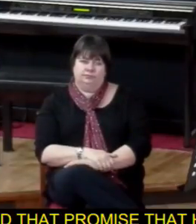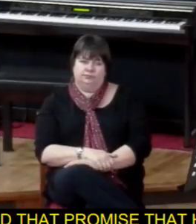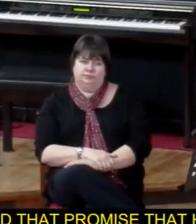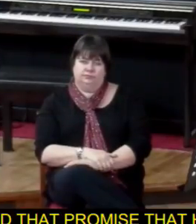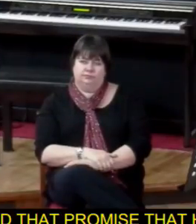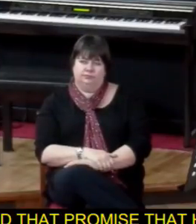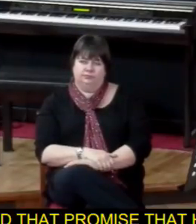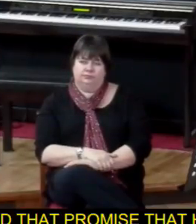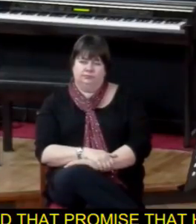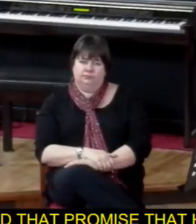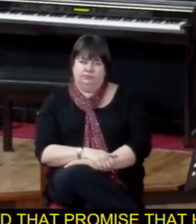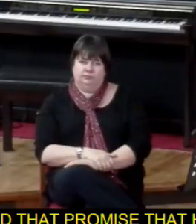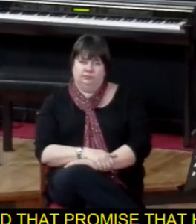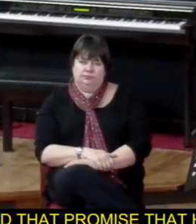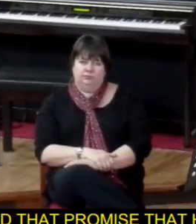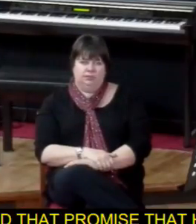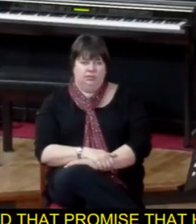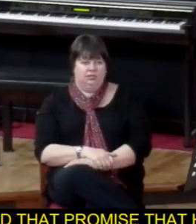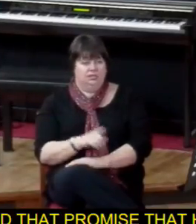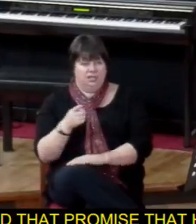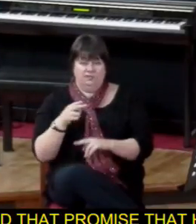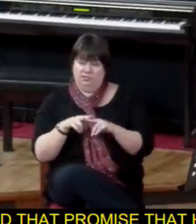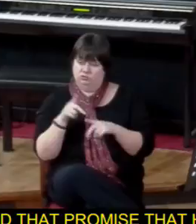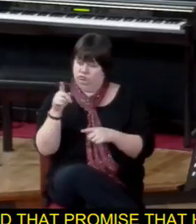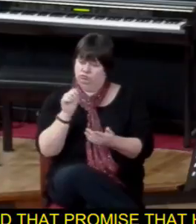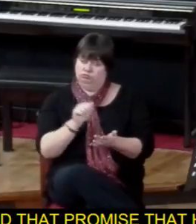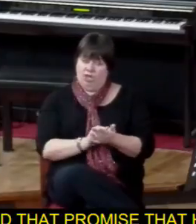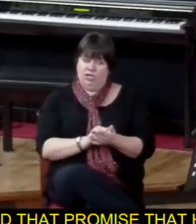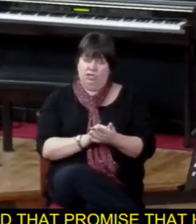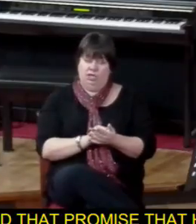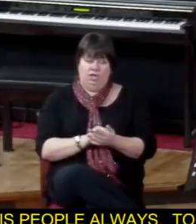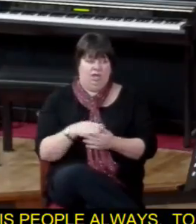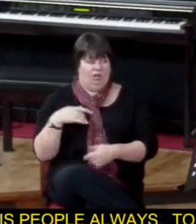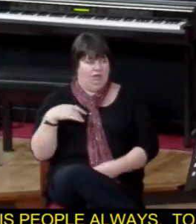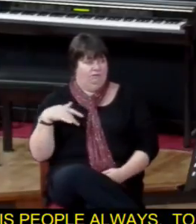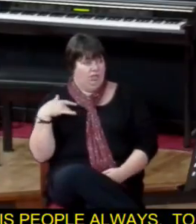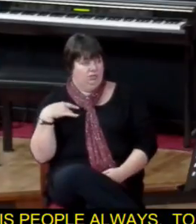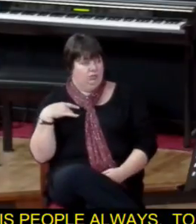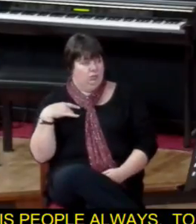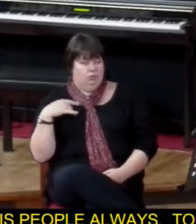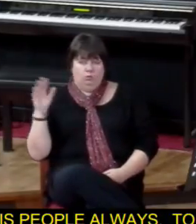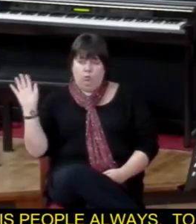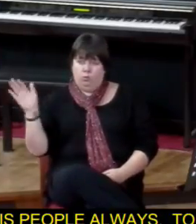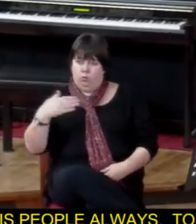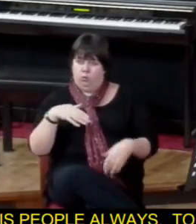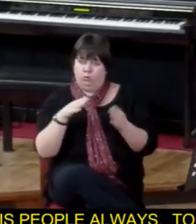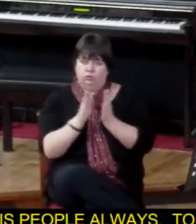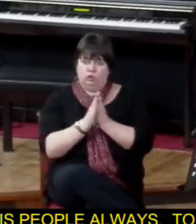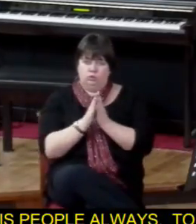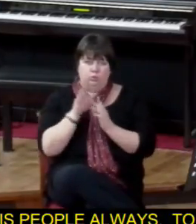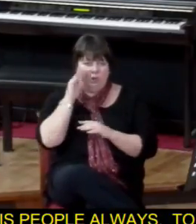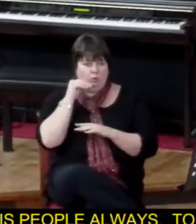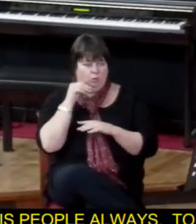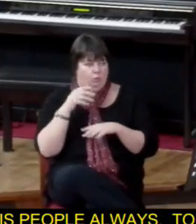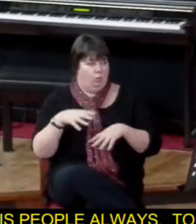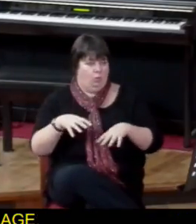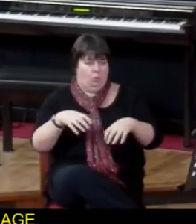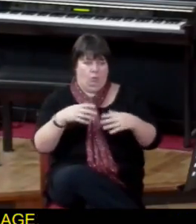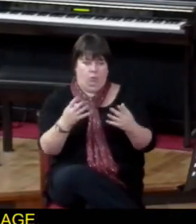If that were the case, then I guess that churches everywhere would be full and